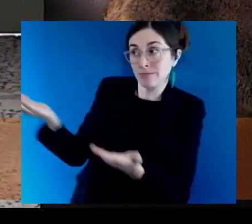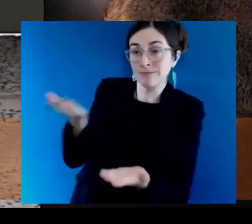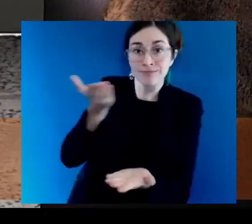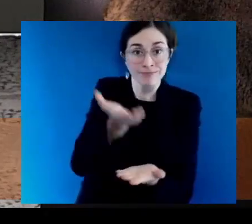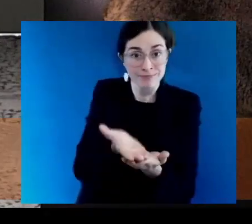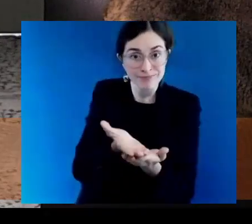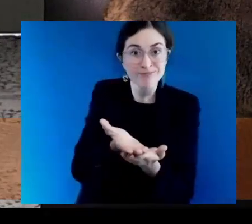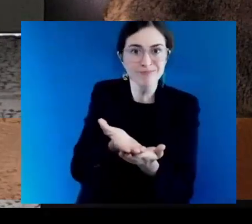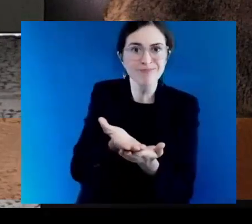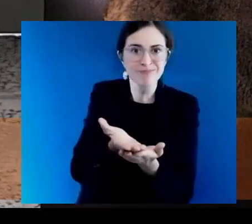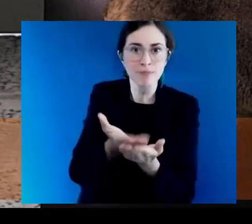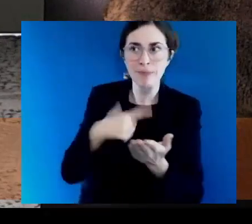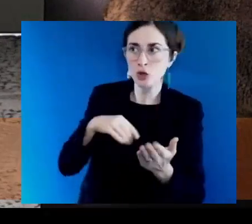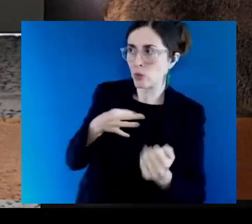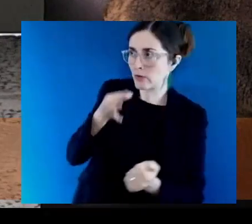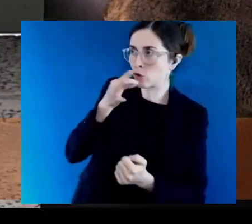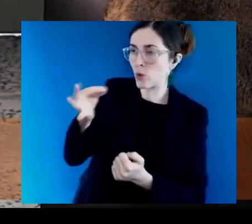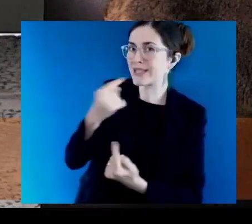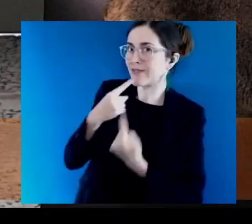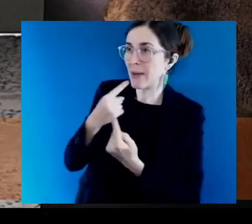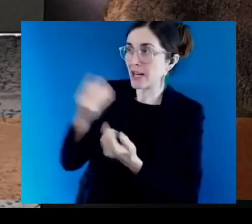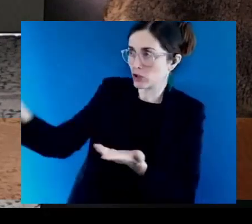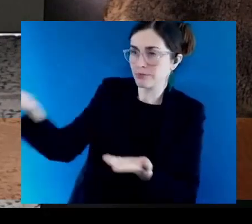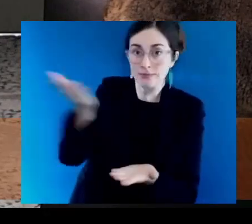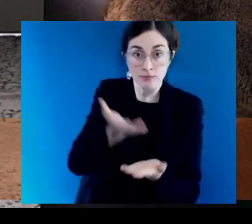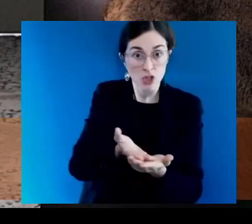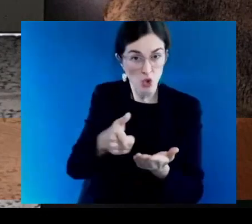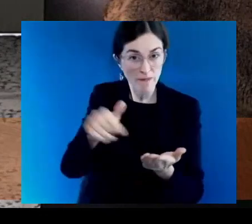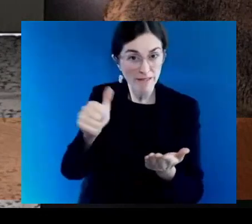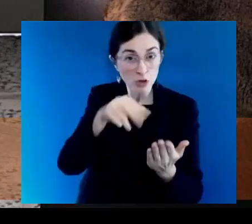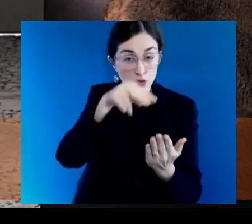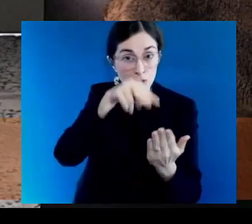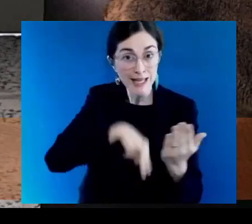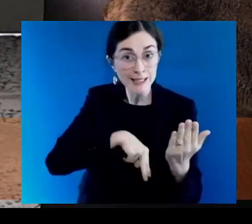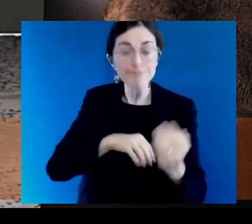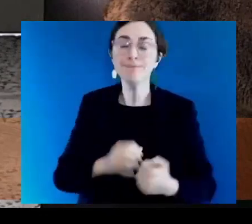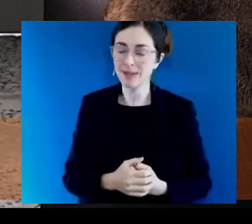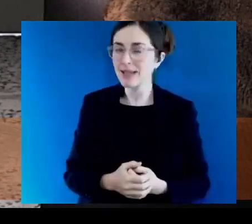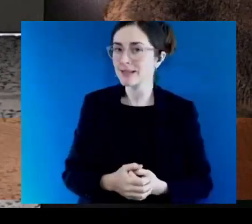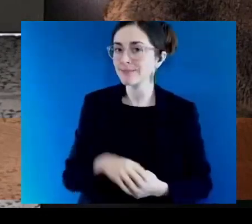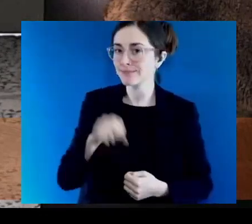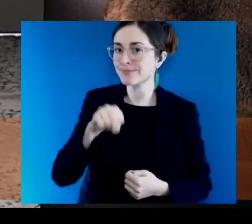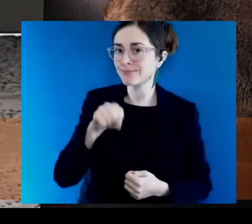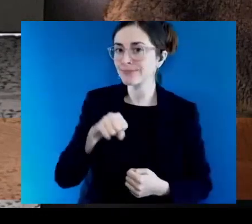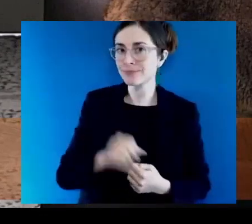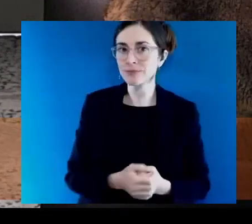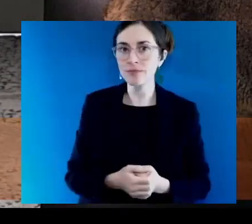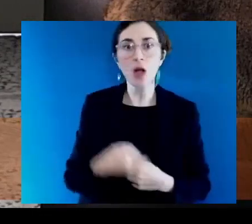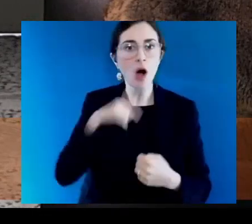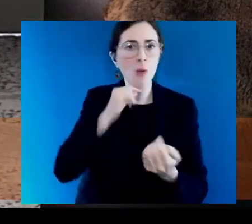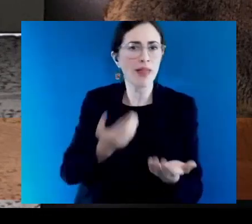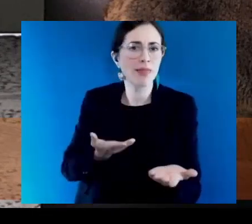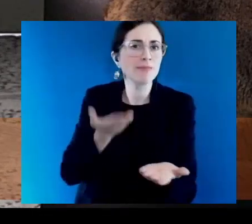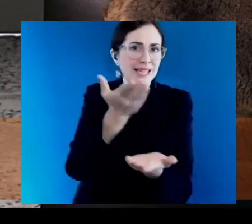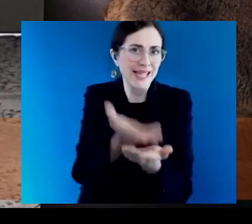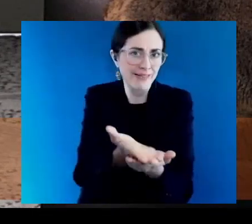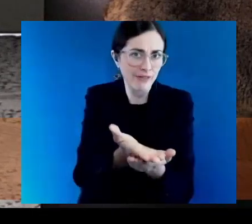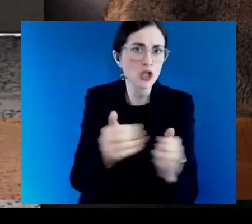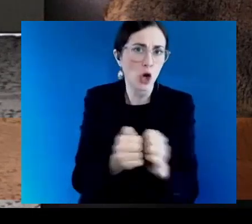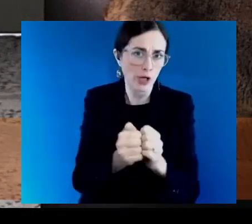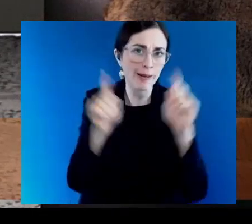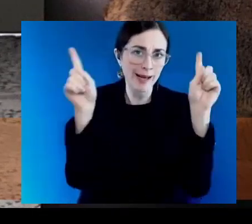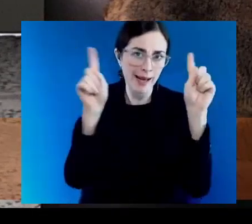from the commissioner, from the commission. Have you read that response? I have. I also tender that document. Thank you,